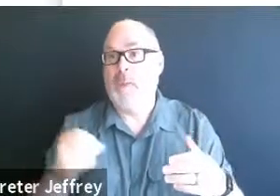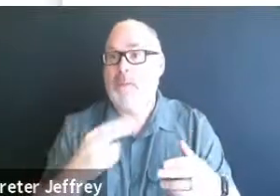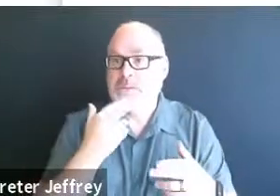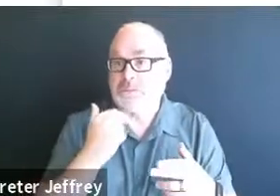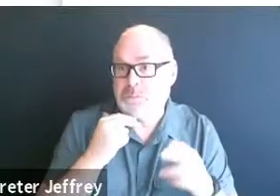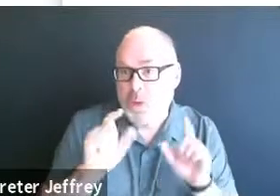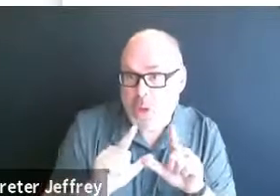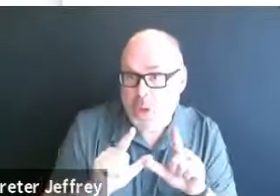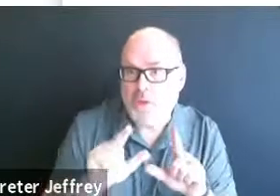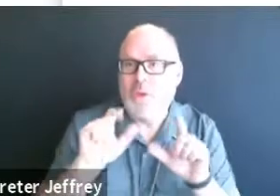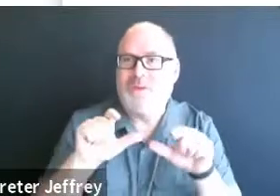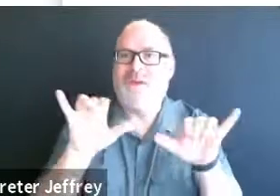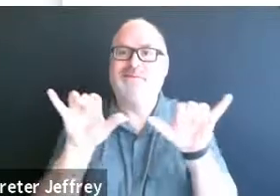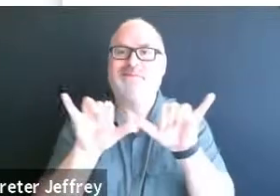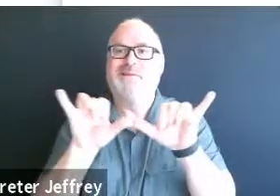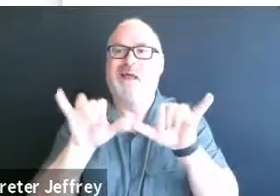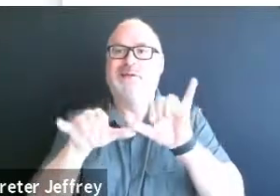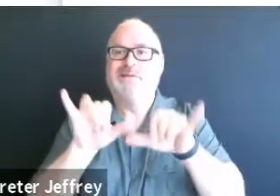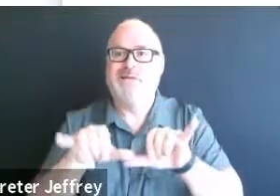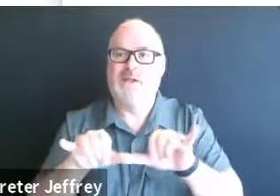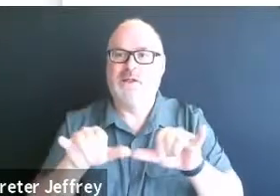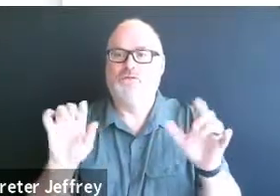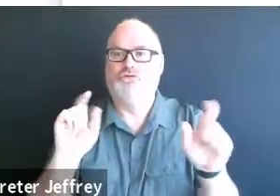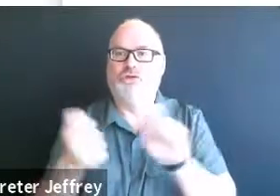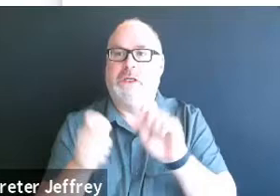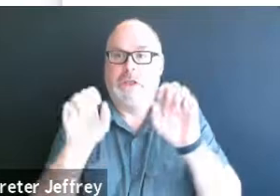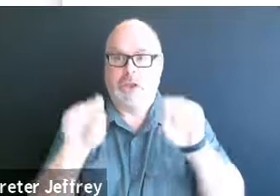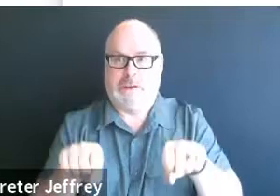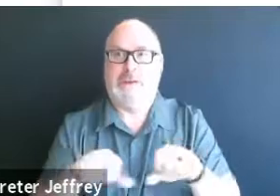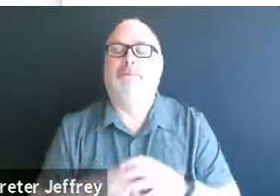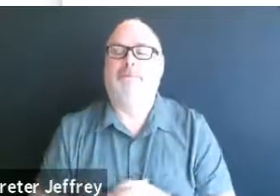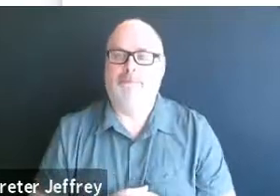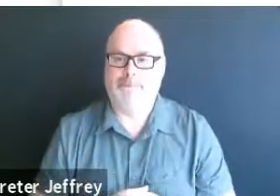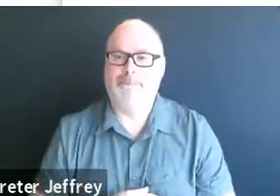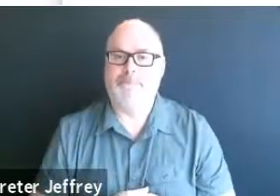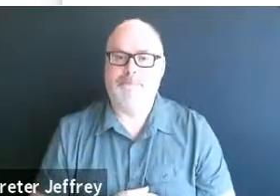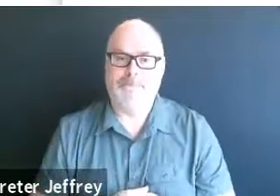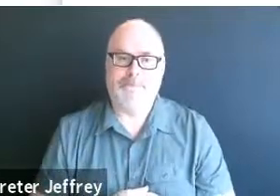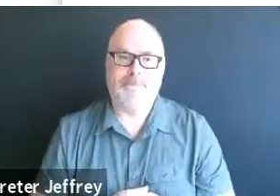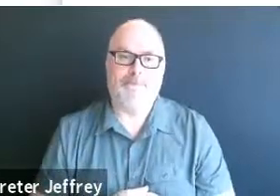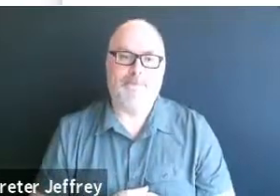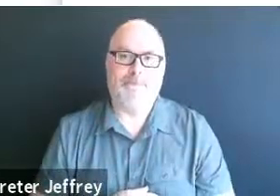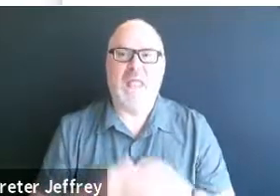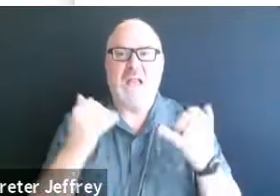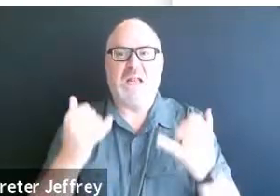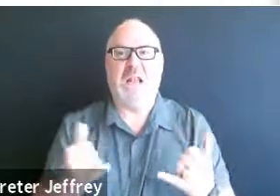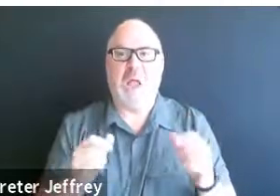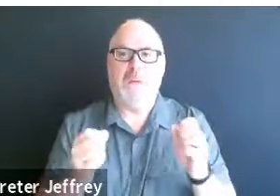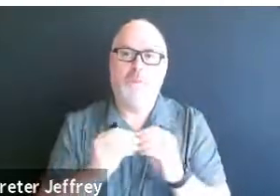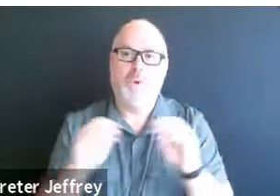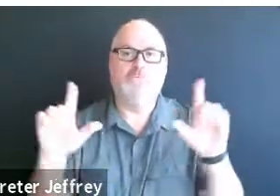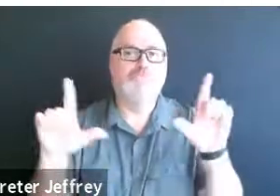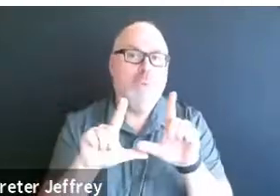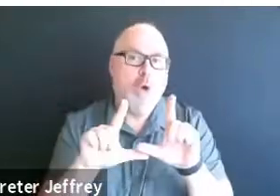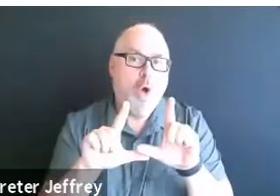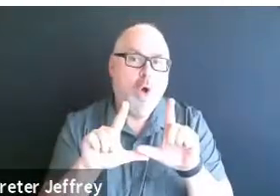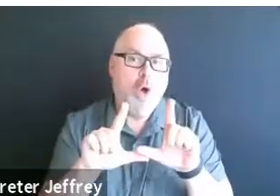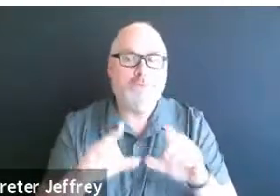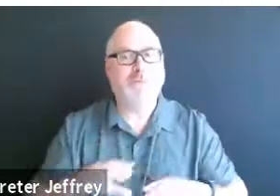can actually go in and resize by hitting image options. Format it how I would like.